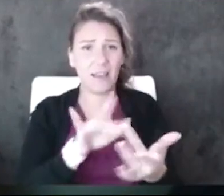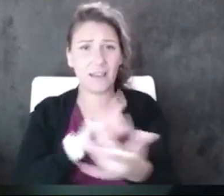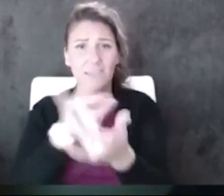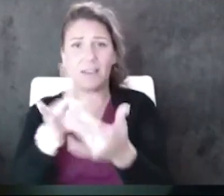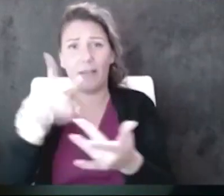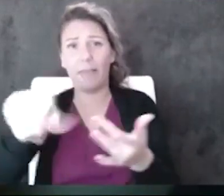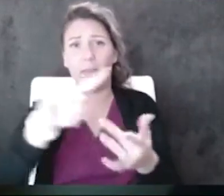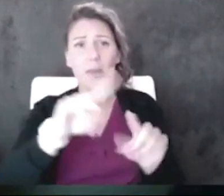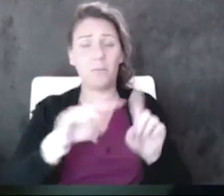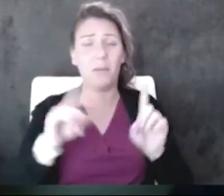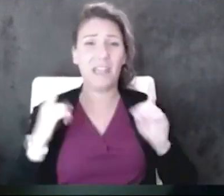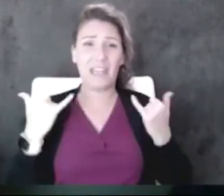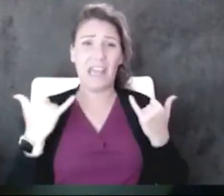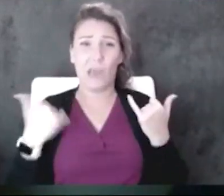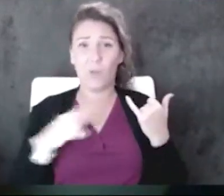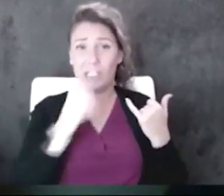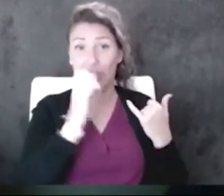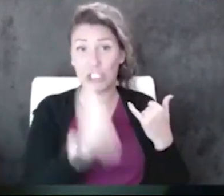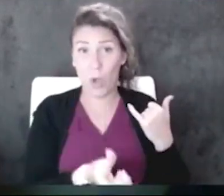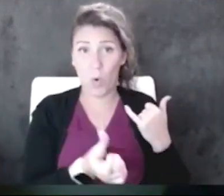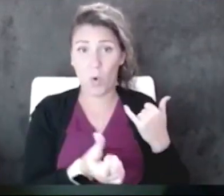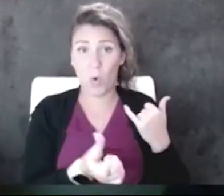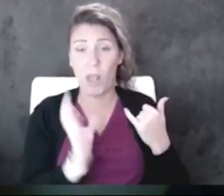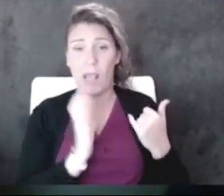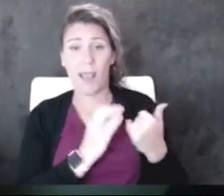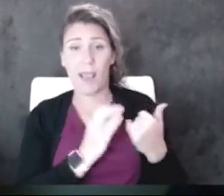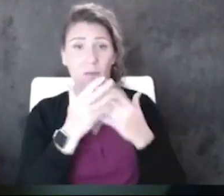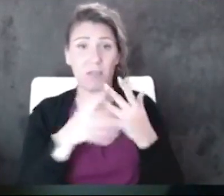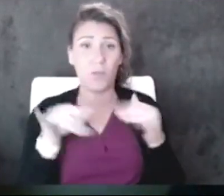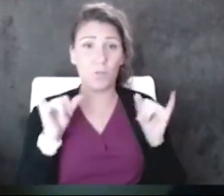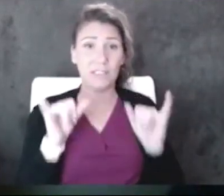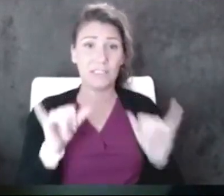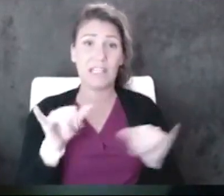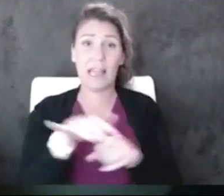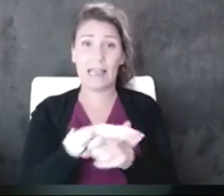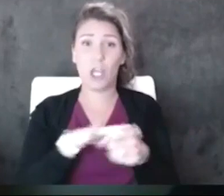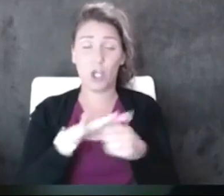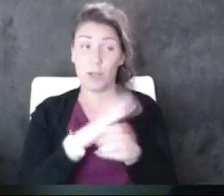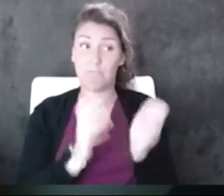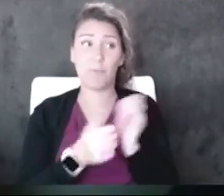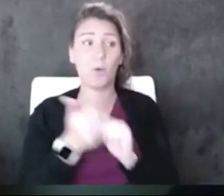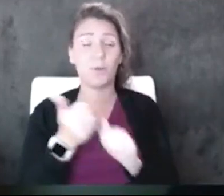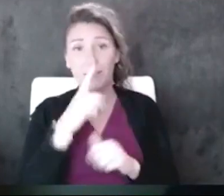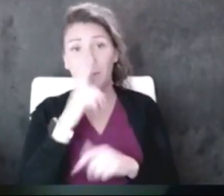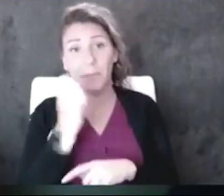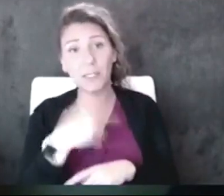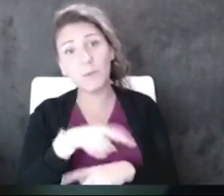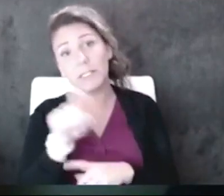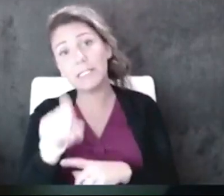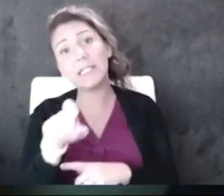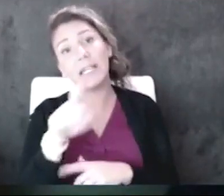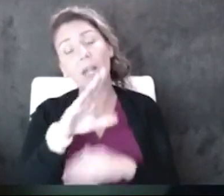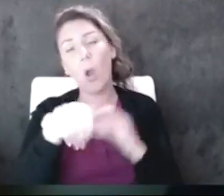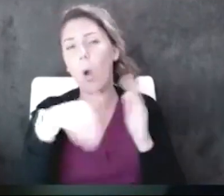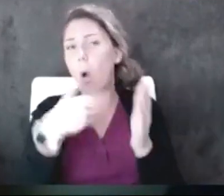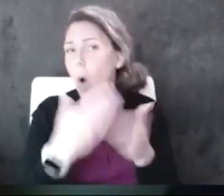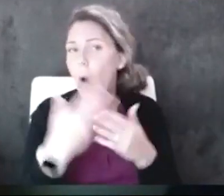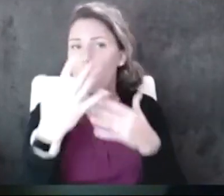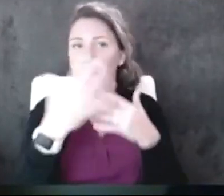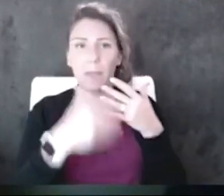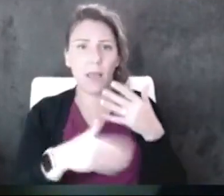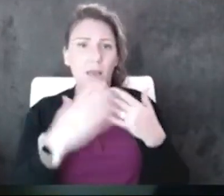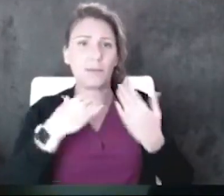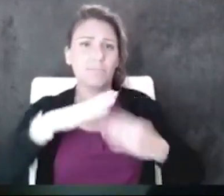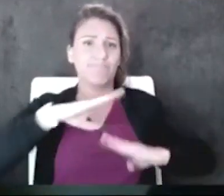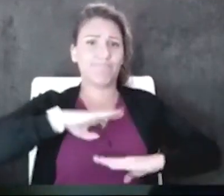we do not. So our blood will stay here locally for the most part because we need every drop we can to meet our local need